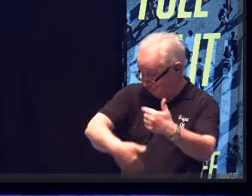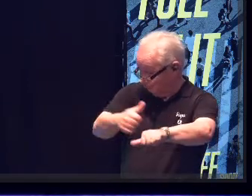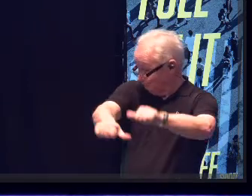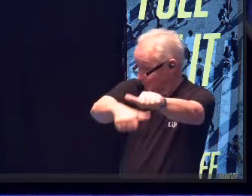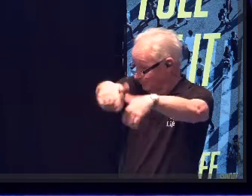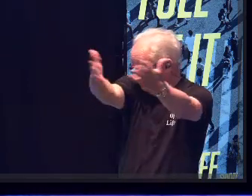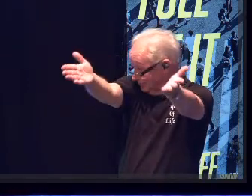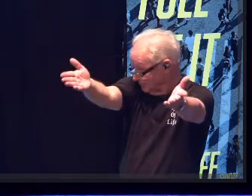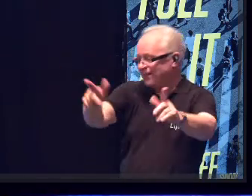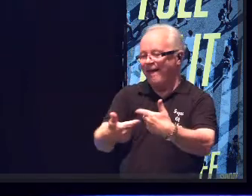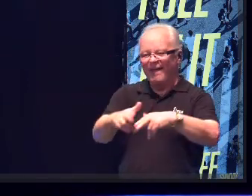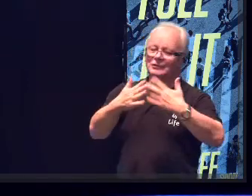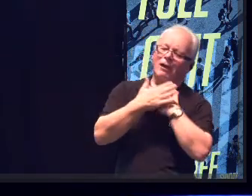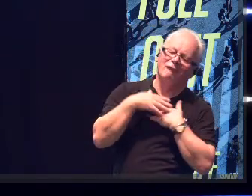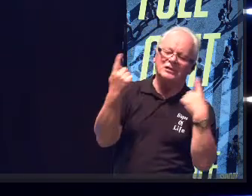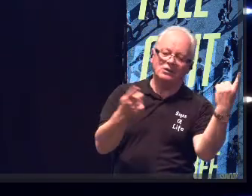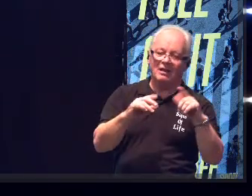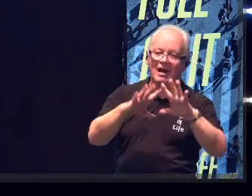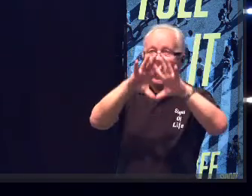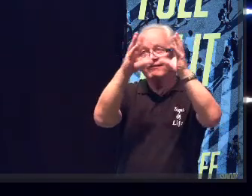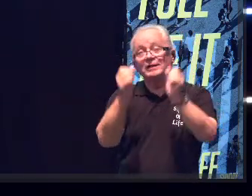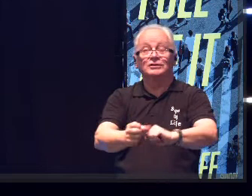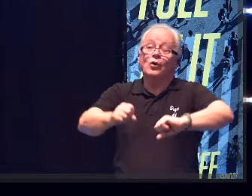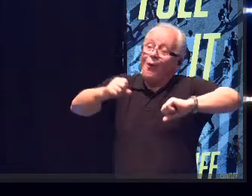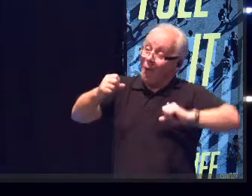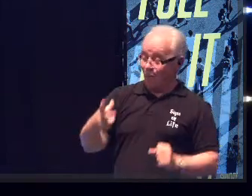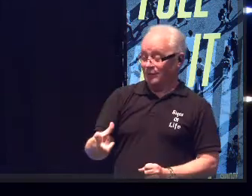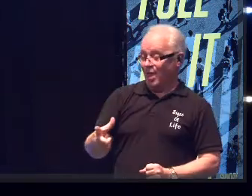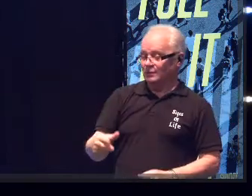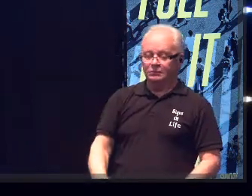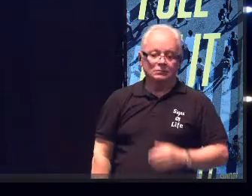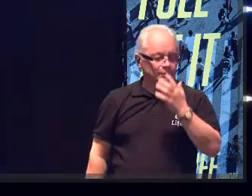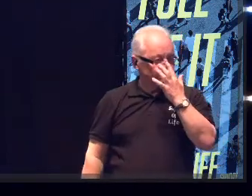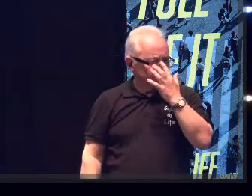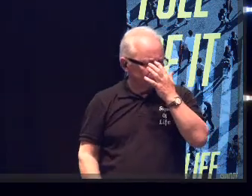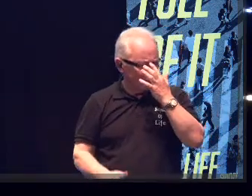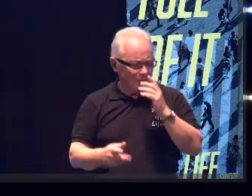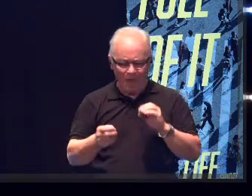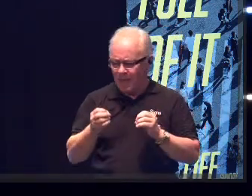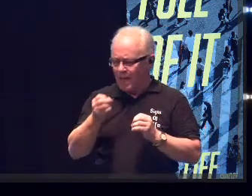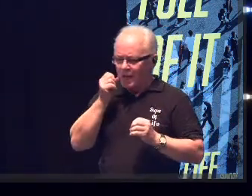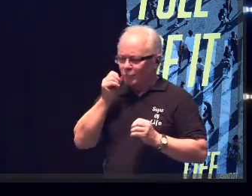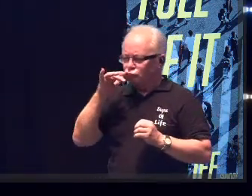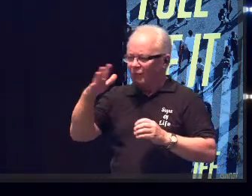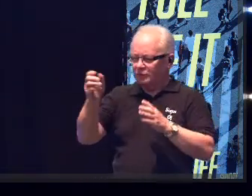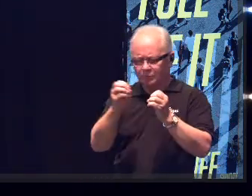other, everything will be okay. As that prophet, Bruno Mars,